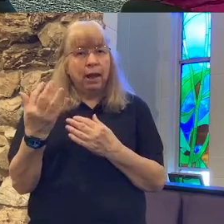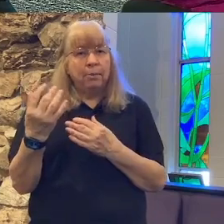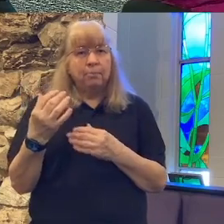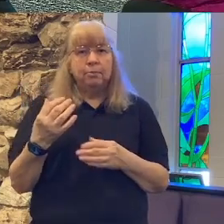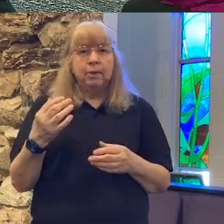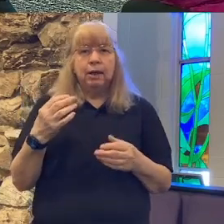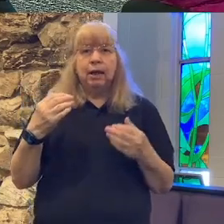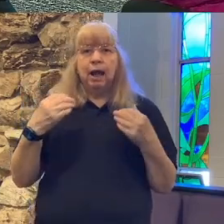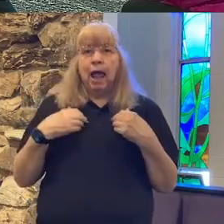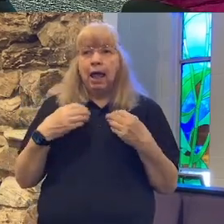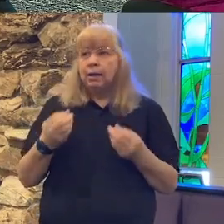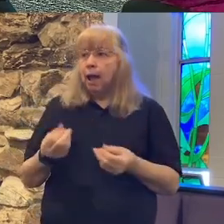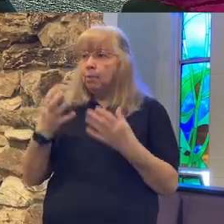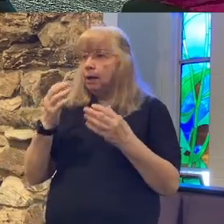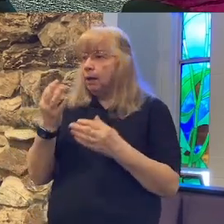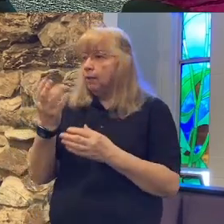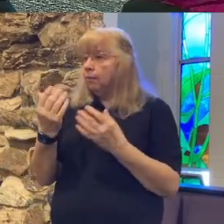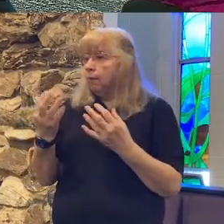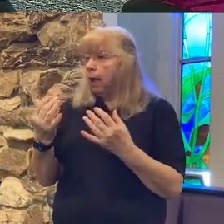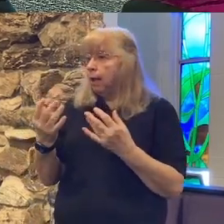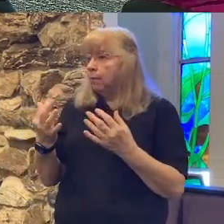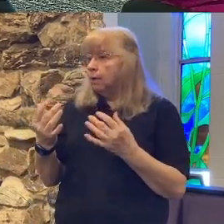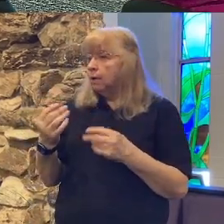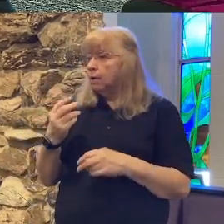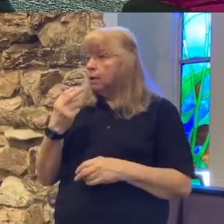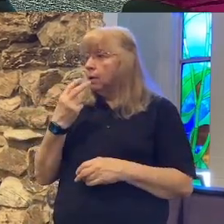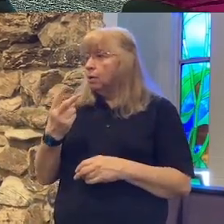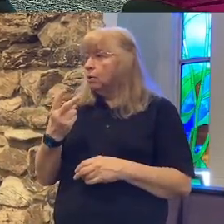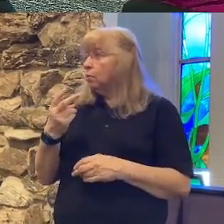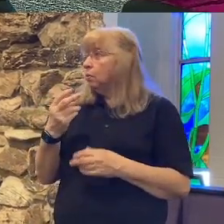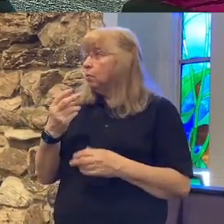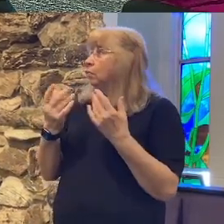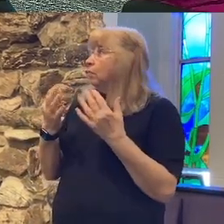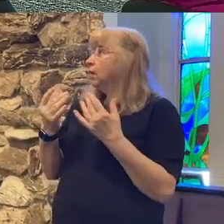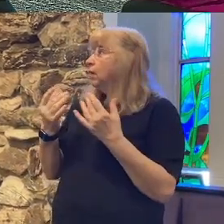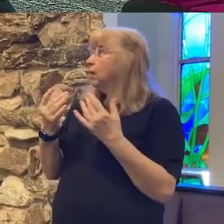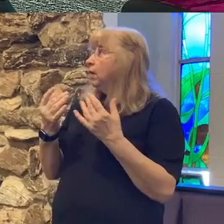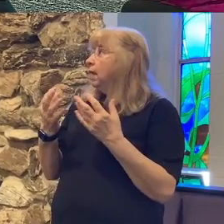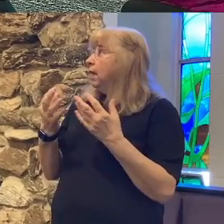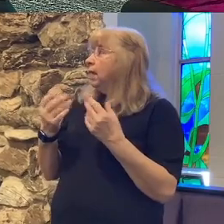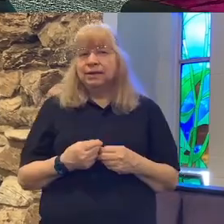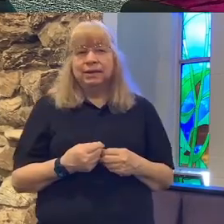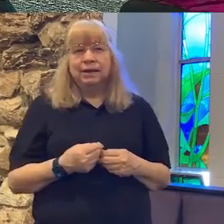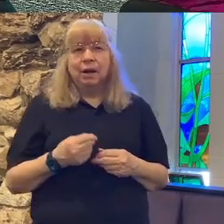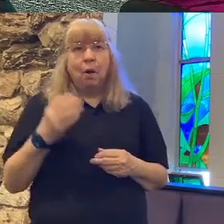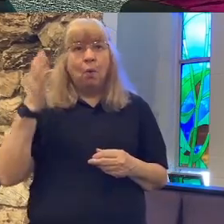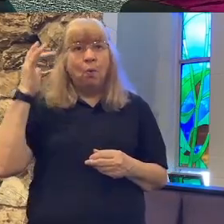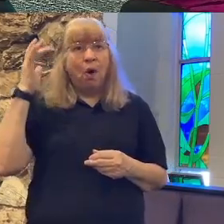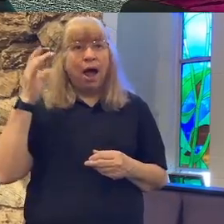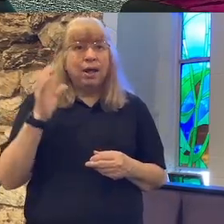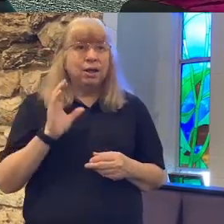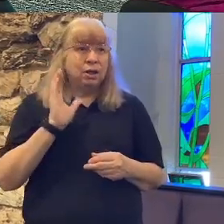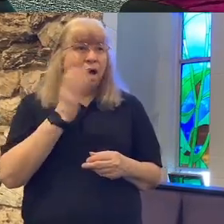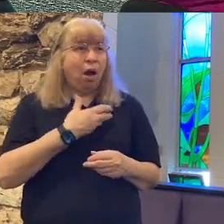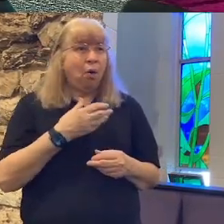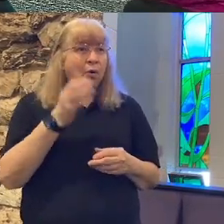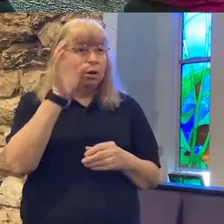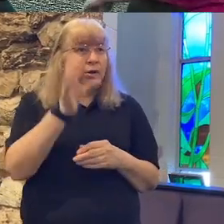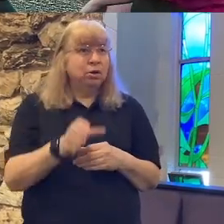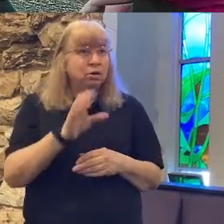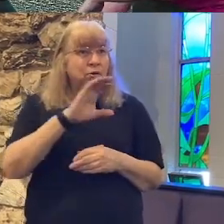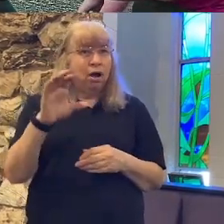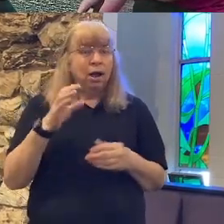It has how many flames? Two flames. Why does our cross have two